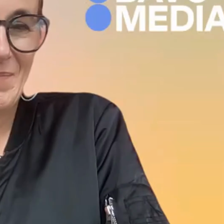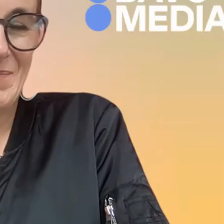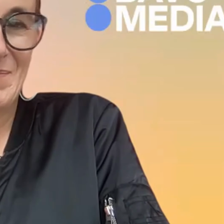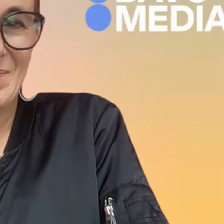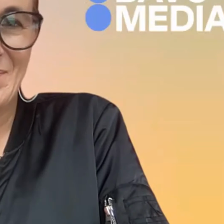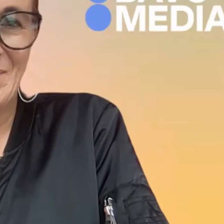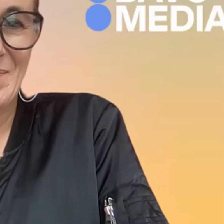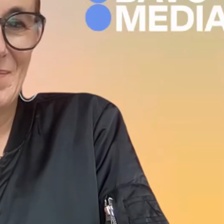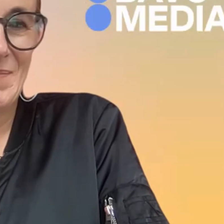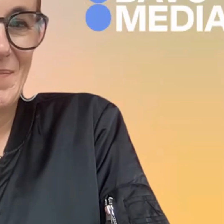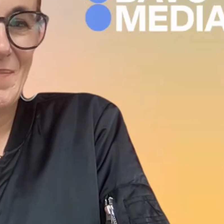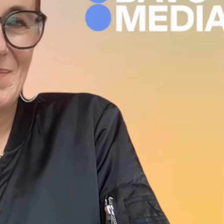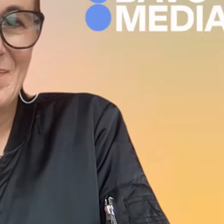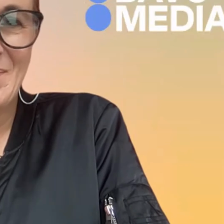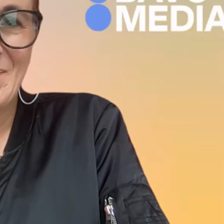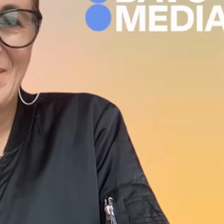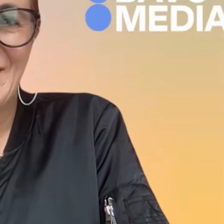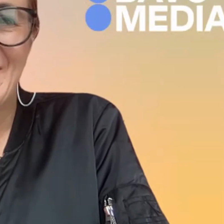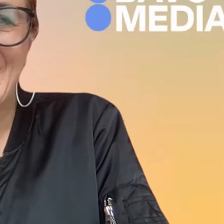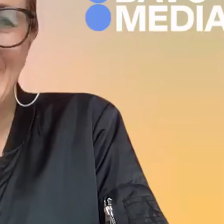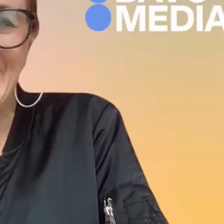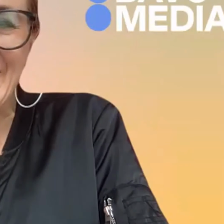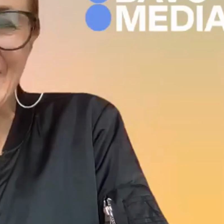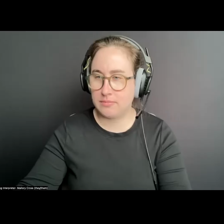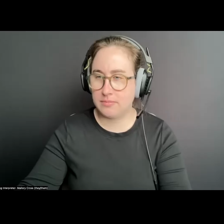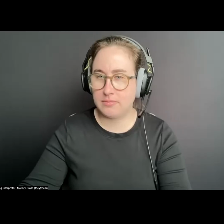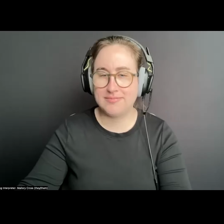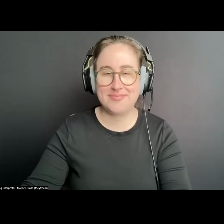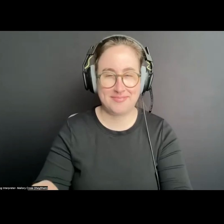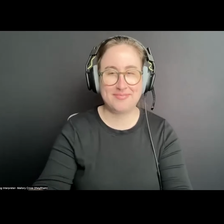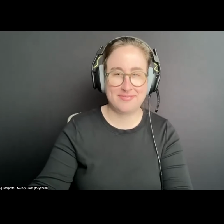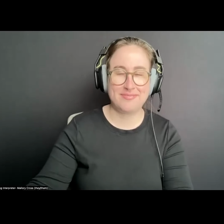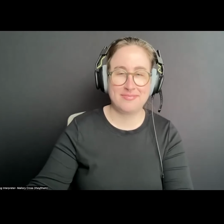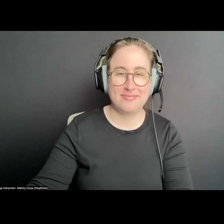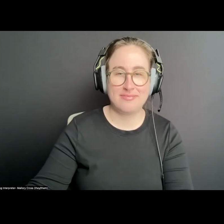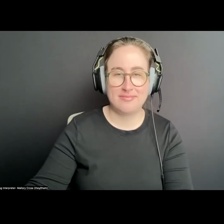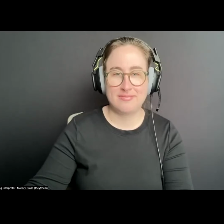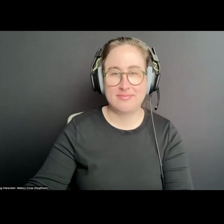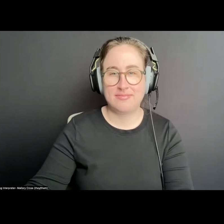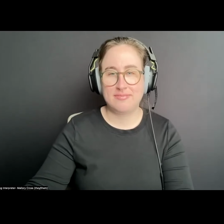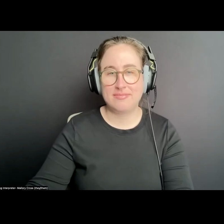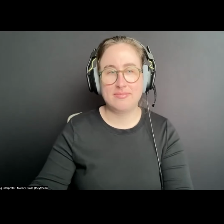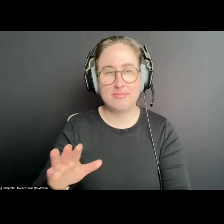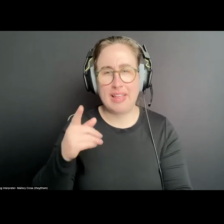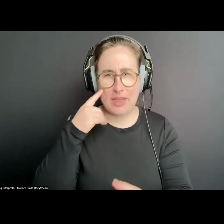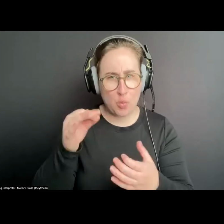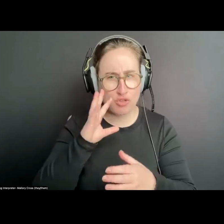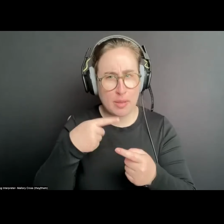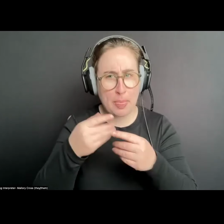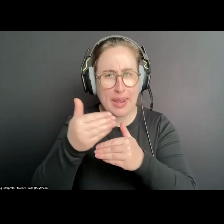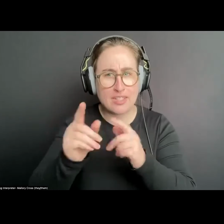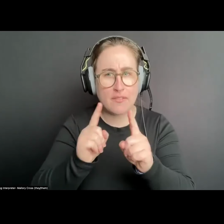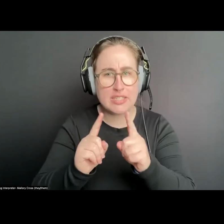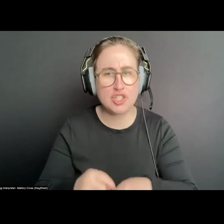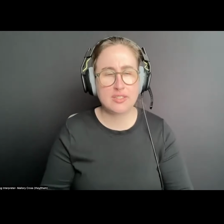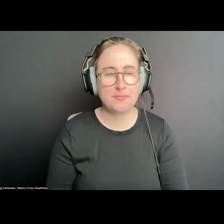exciting. Paula, I think you're going to tell us a little bit about the next conversation. Yes, thank you,